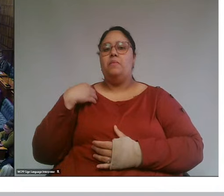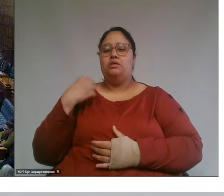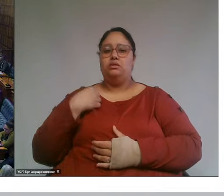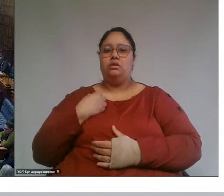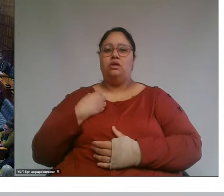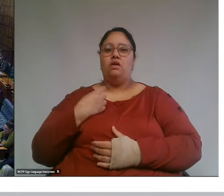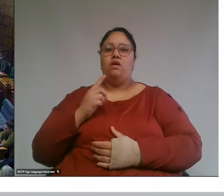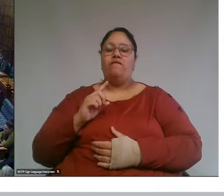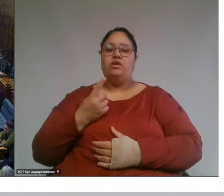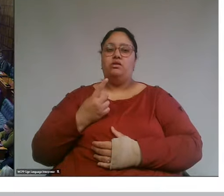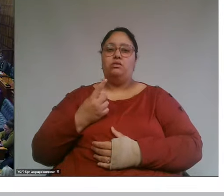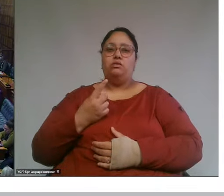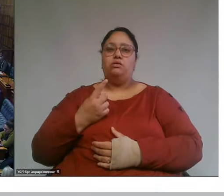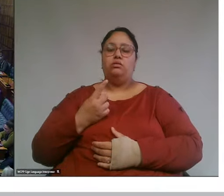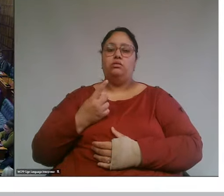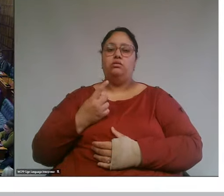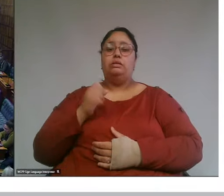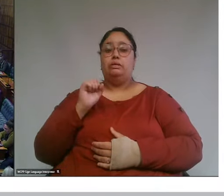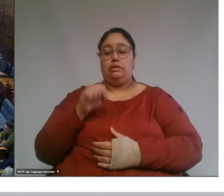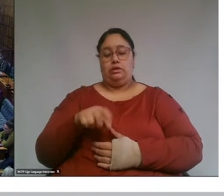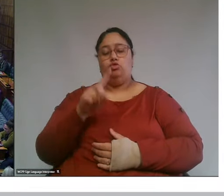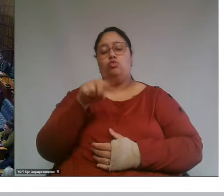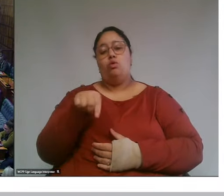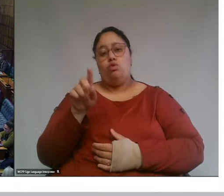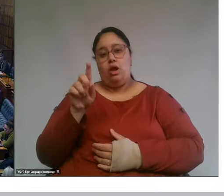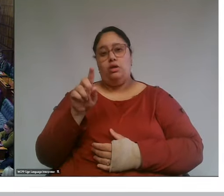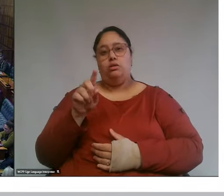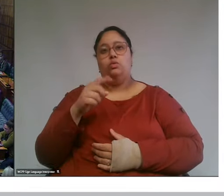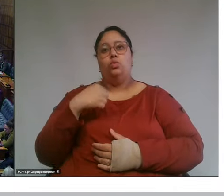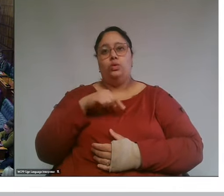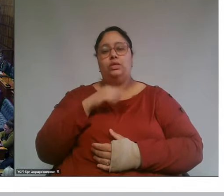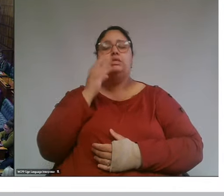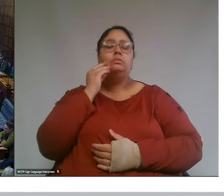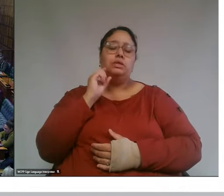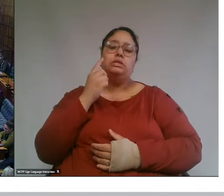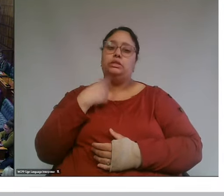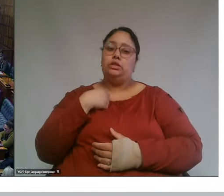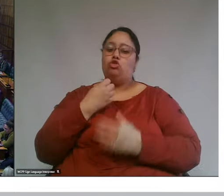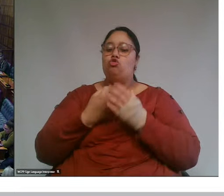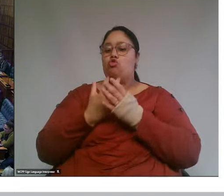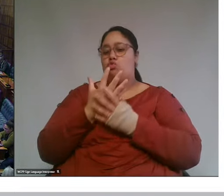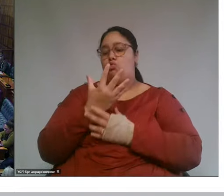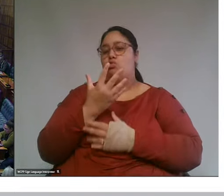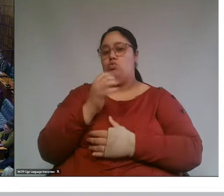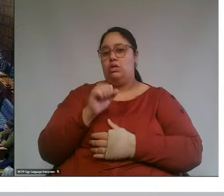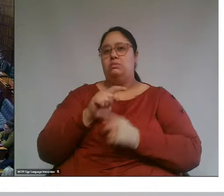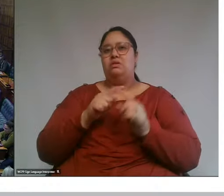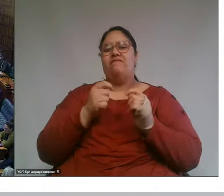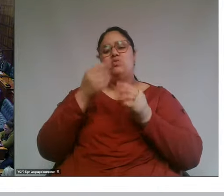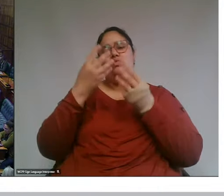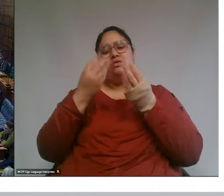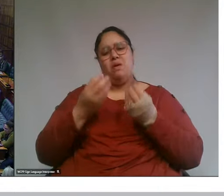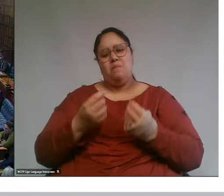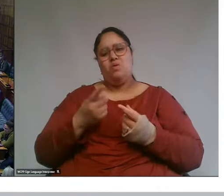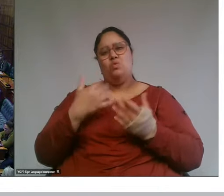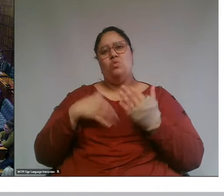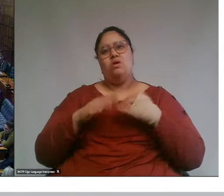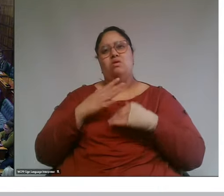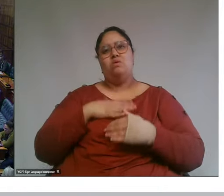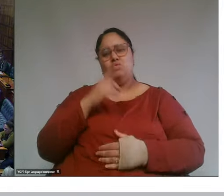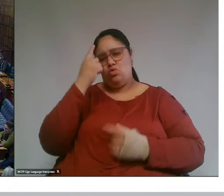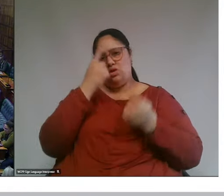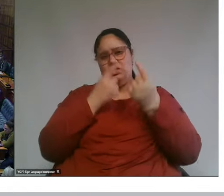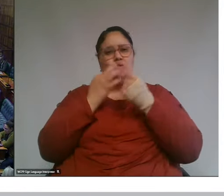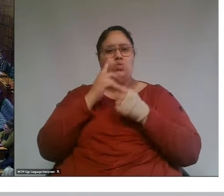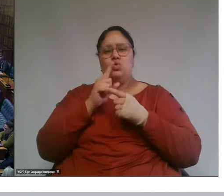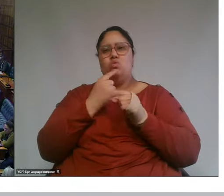the first is um yes you are right we have experienced significant growth but there's a few numbers I think you may want to consider when